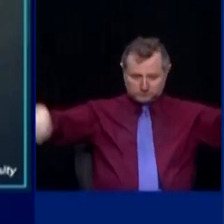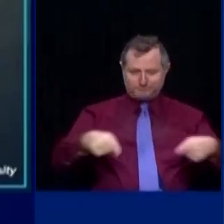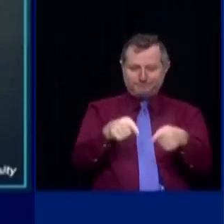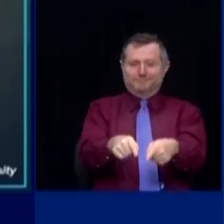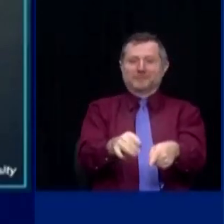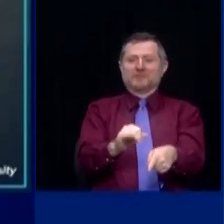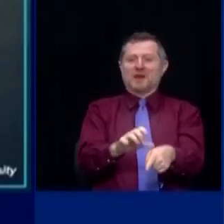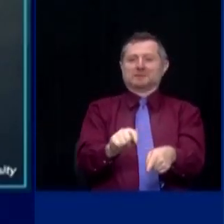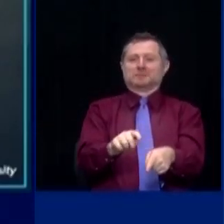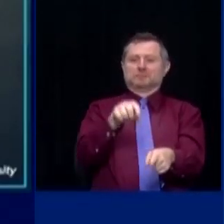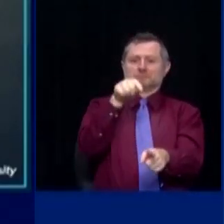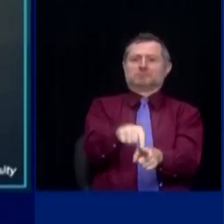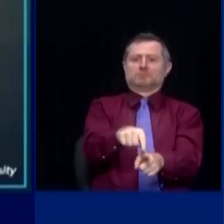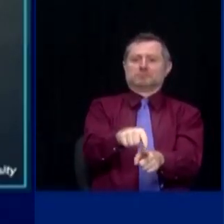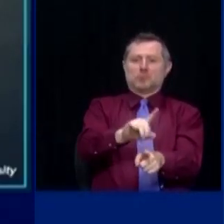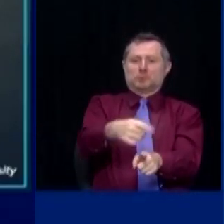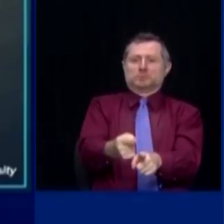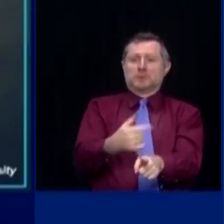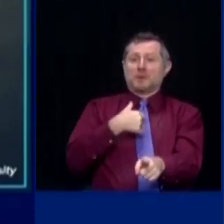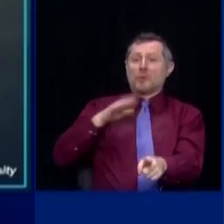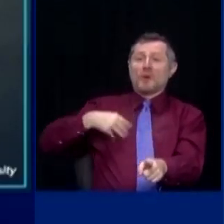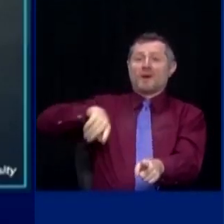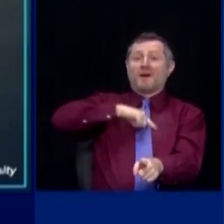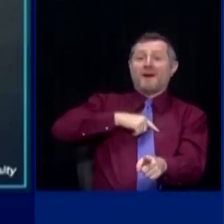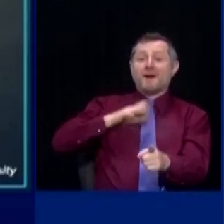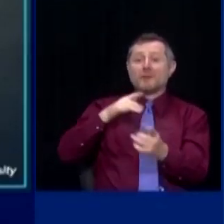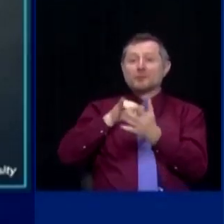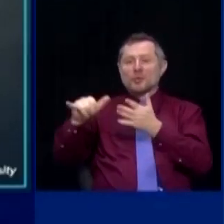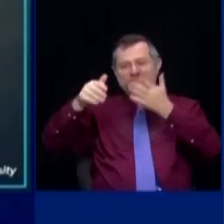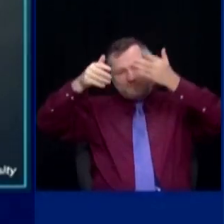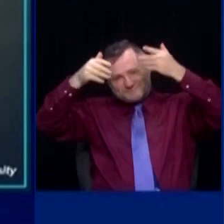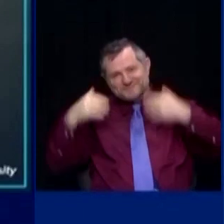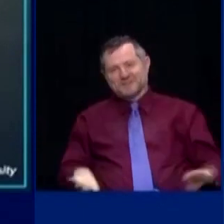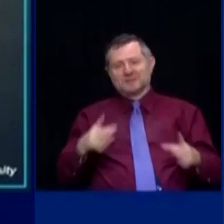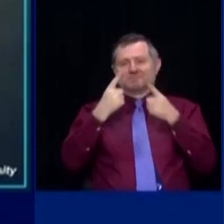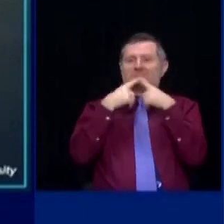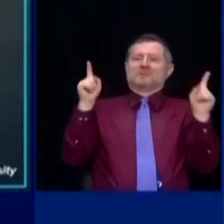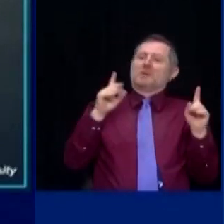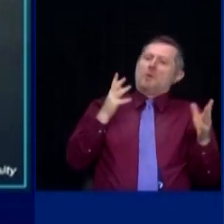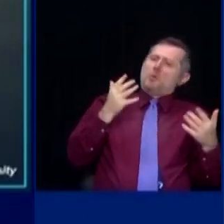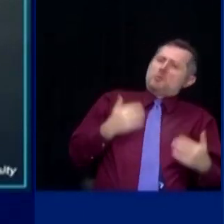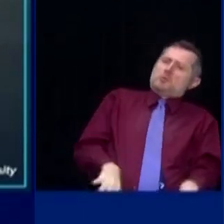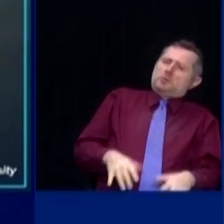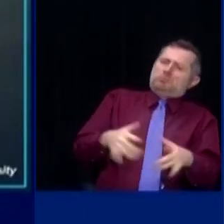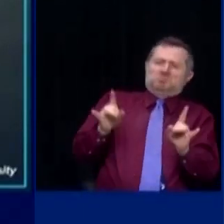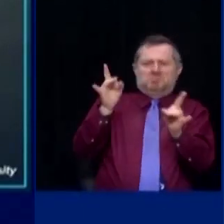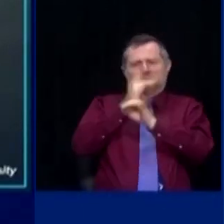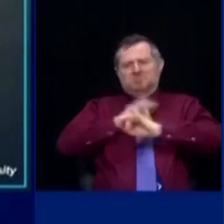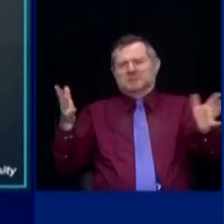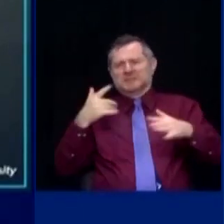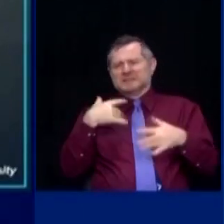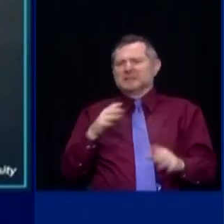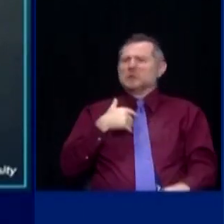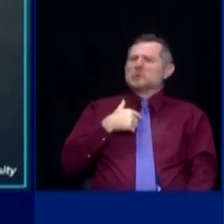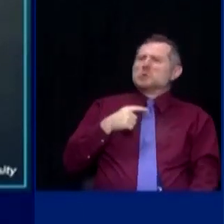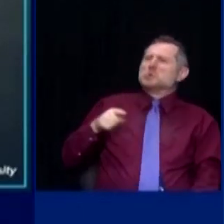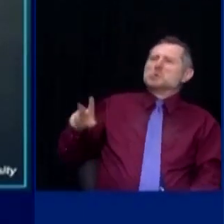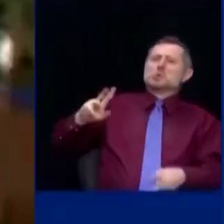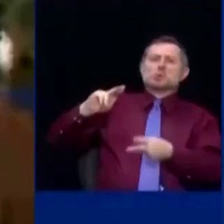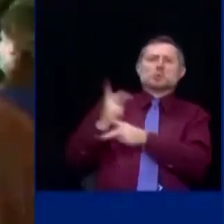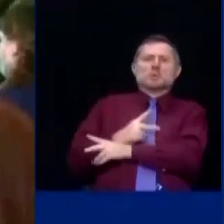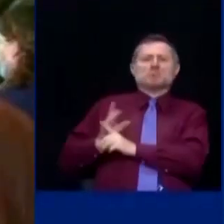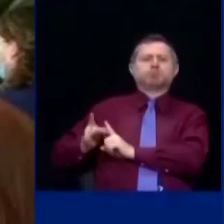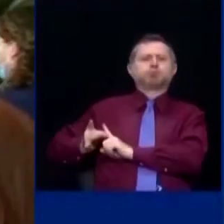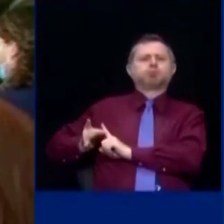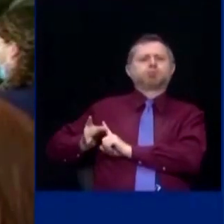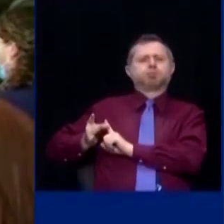What New York has done is extraordinary. We went literally from worst to first.